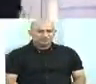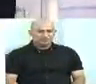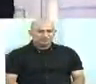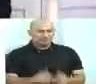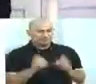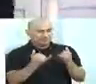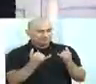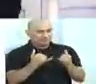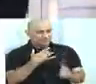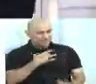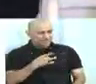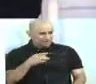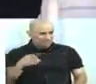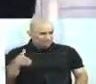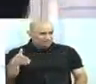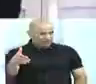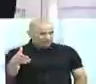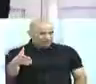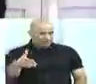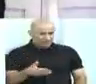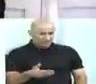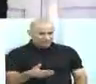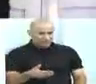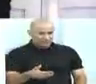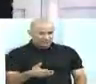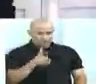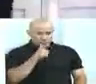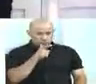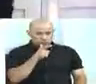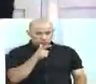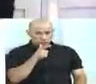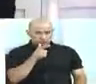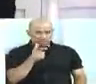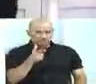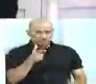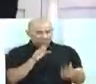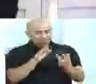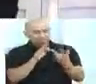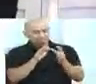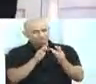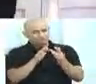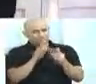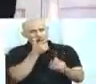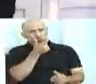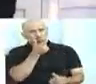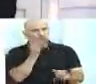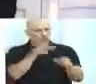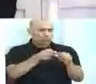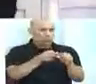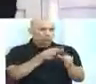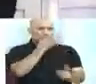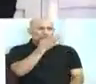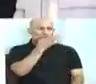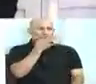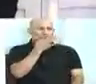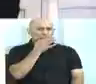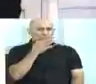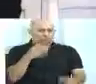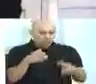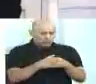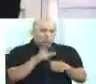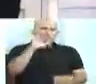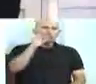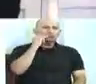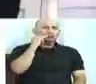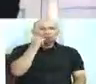At this time, I'd like to invite those of you who are with us today on the internet to join us for communion by gathering your own juice